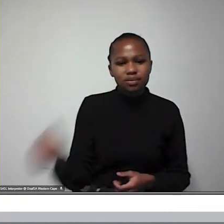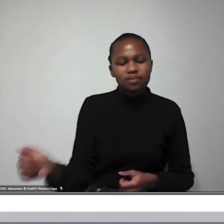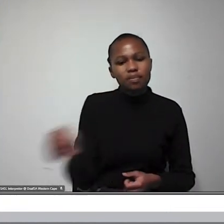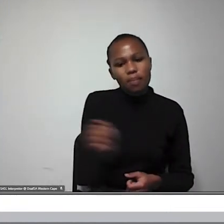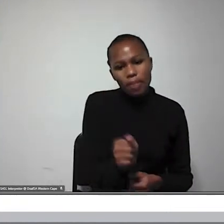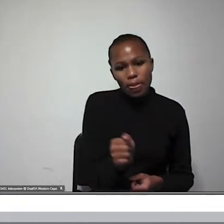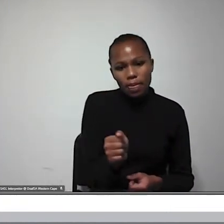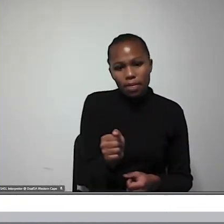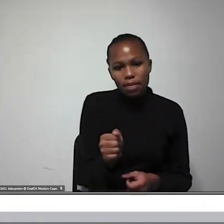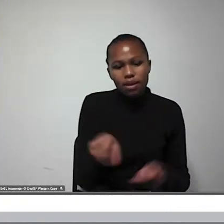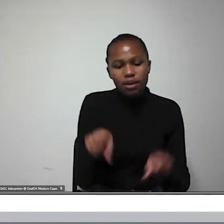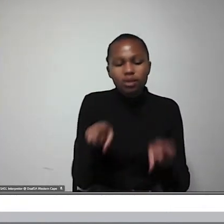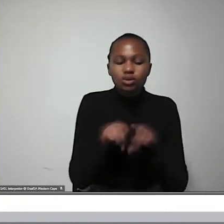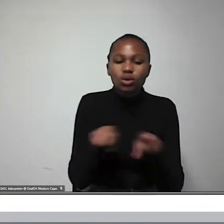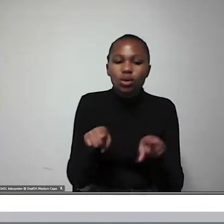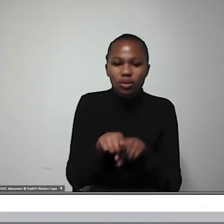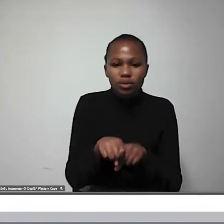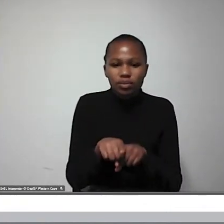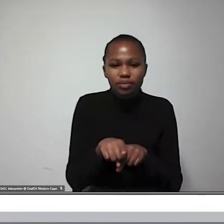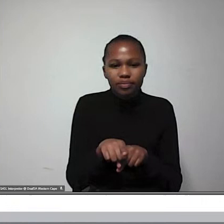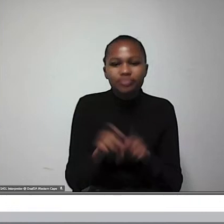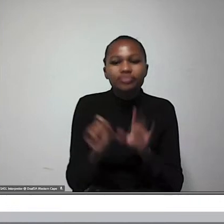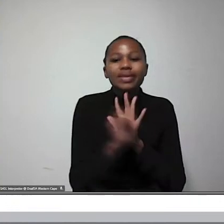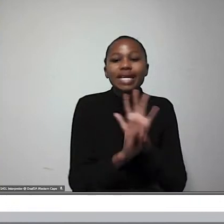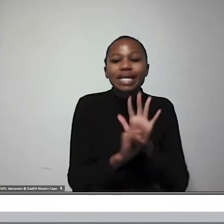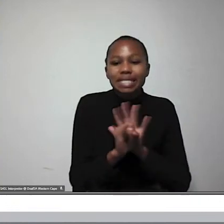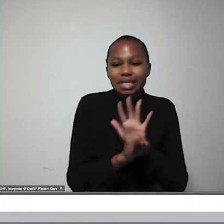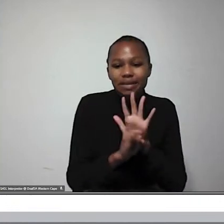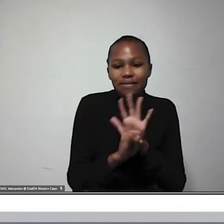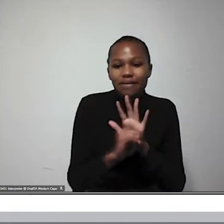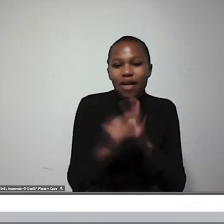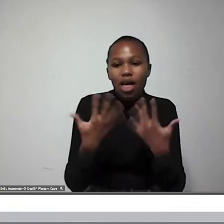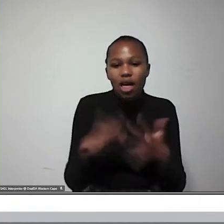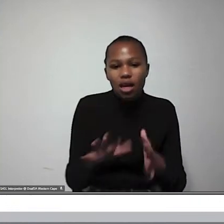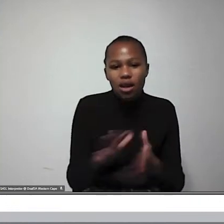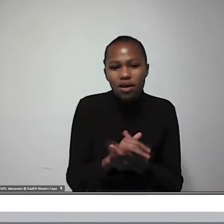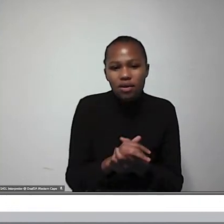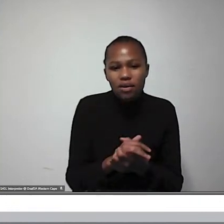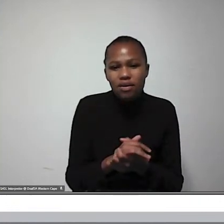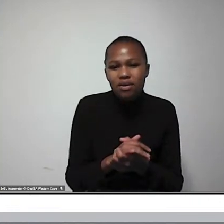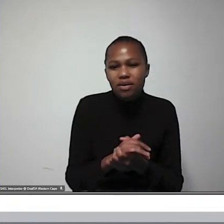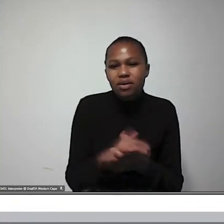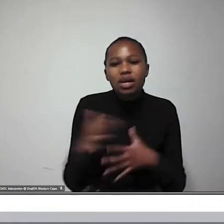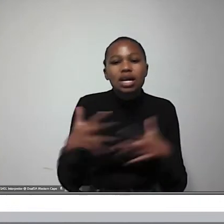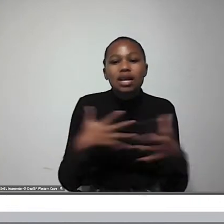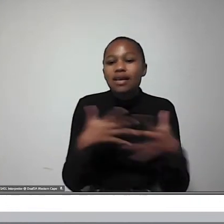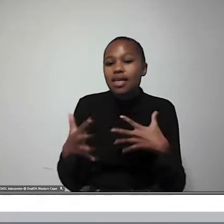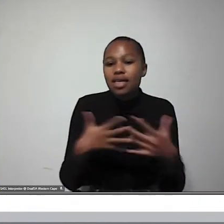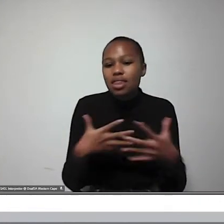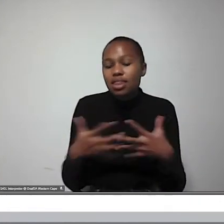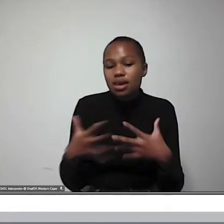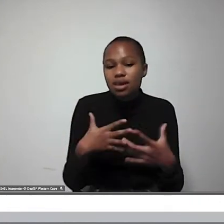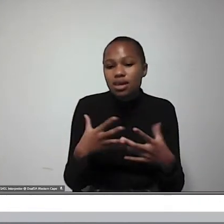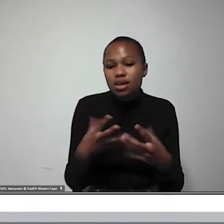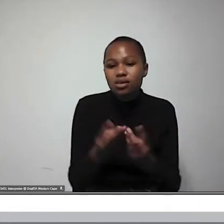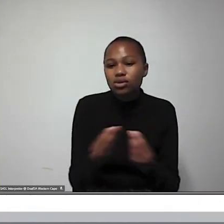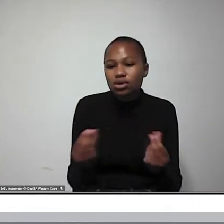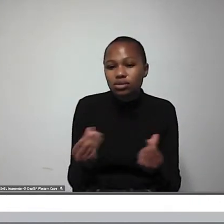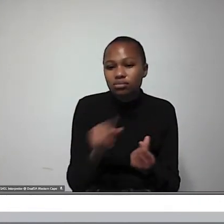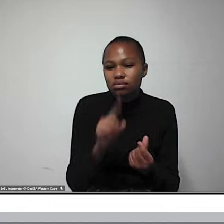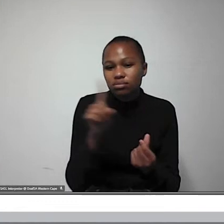well that they identified. And this, are there any further resolutions?